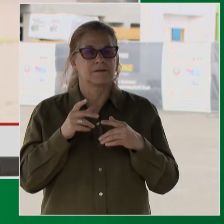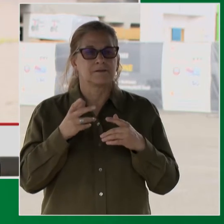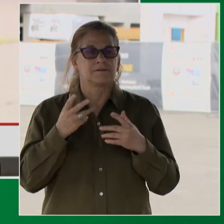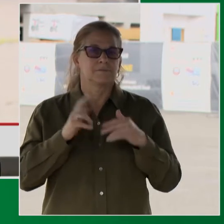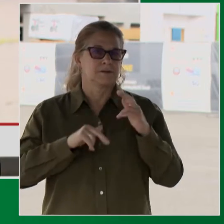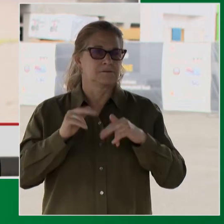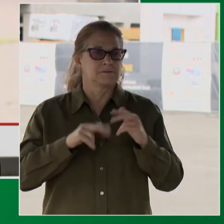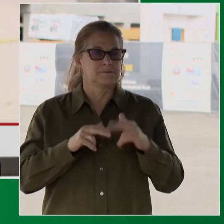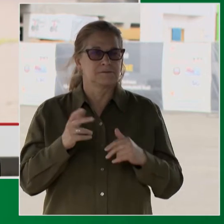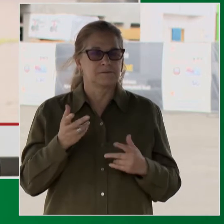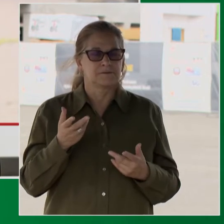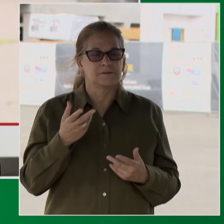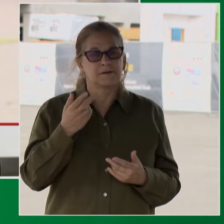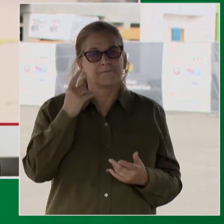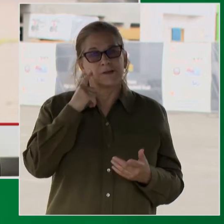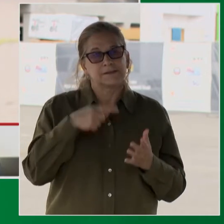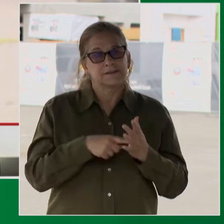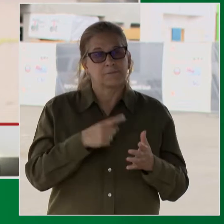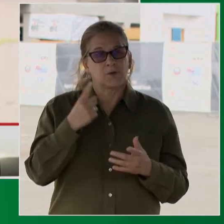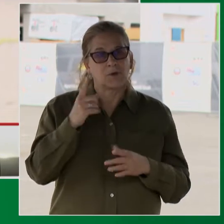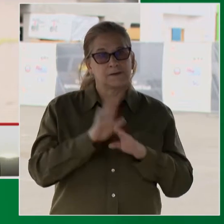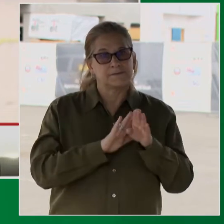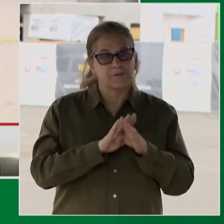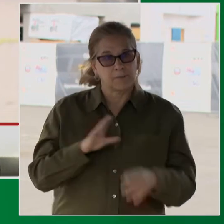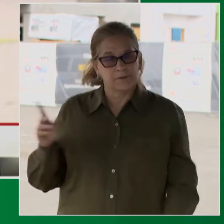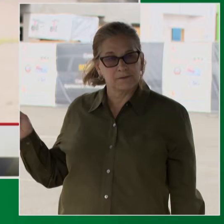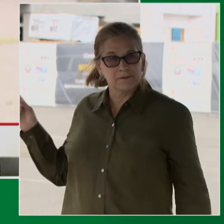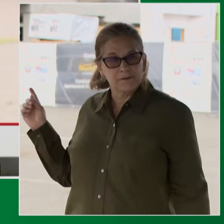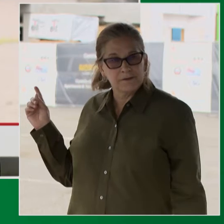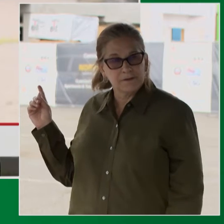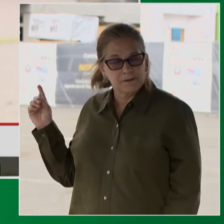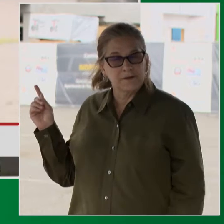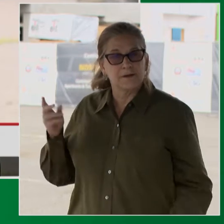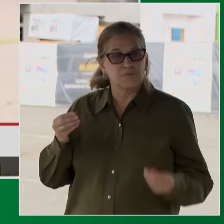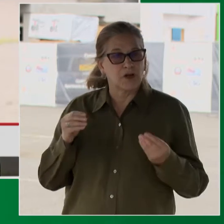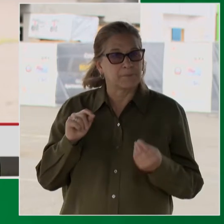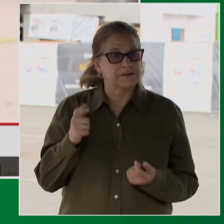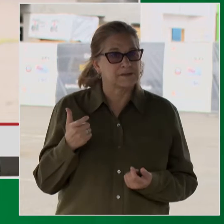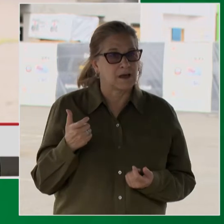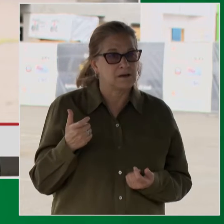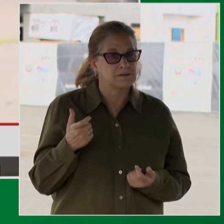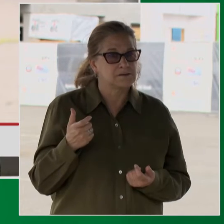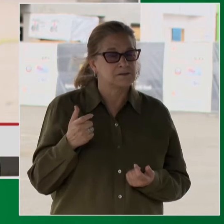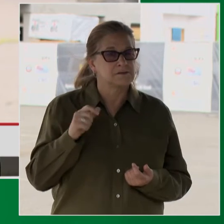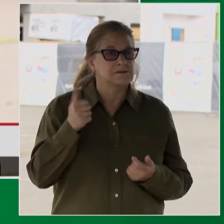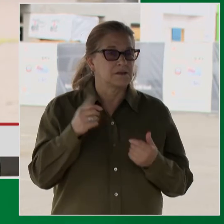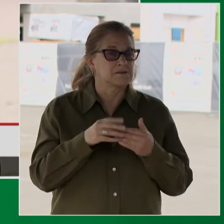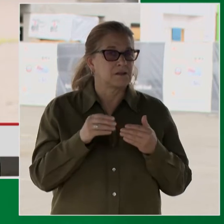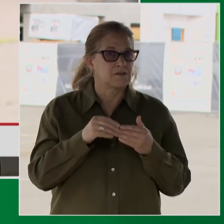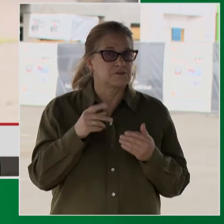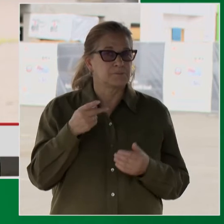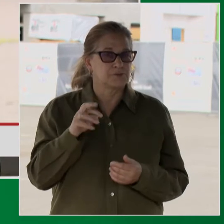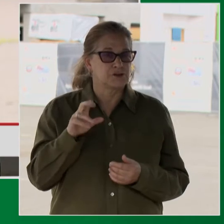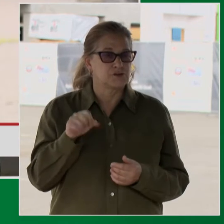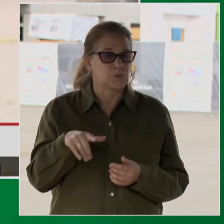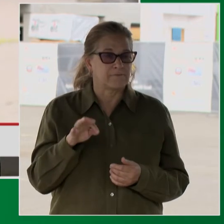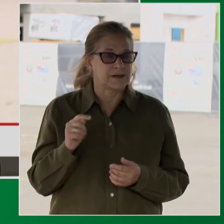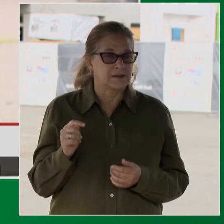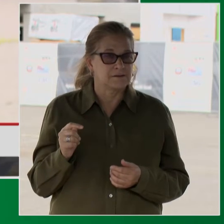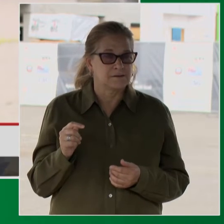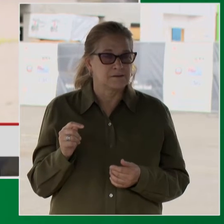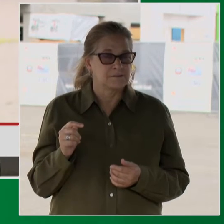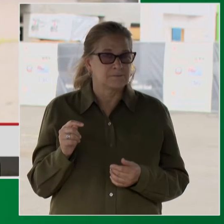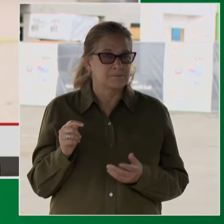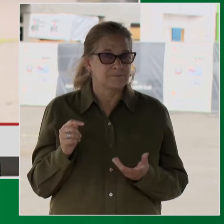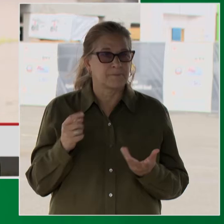if a development is not developed, then the property tax would be, say, $10 a square foot. And after it's developed, it